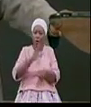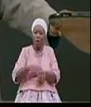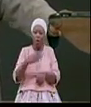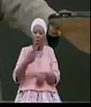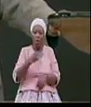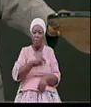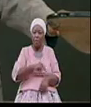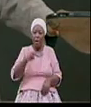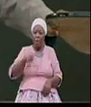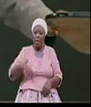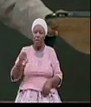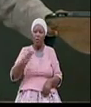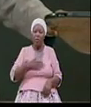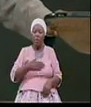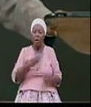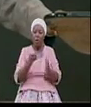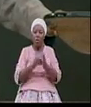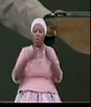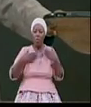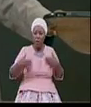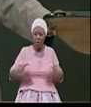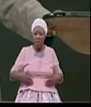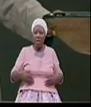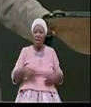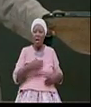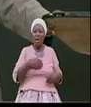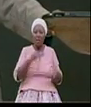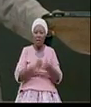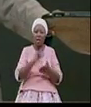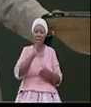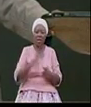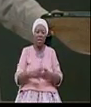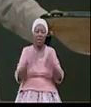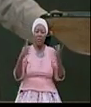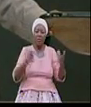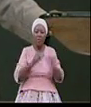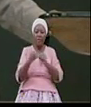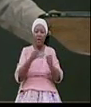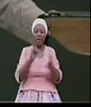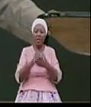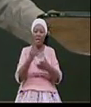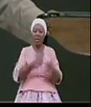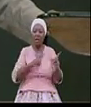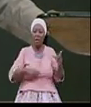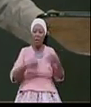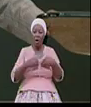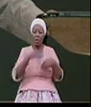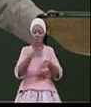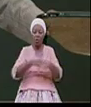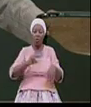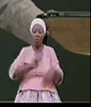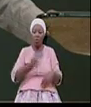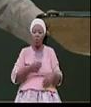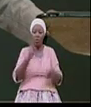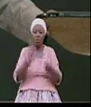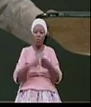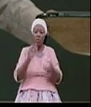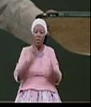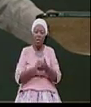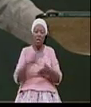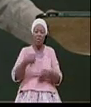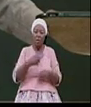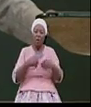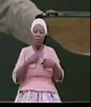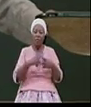loose manners. That the great fight the Lord has called us to, that we fight members of